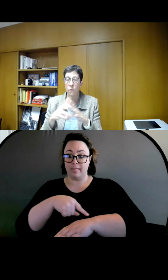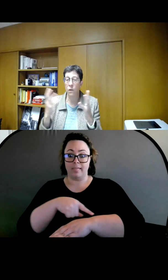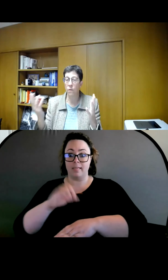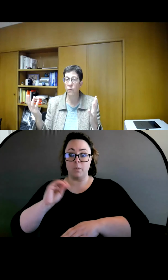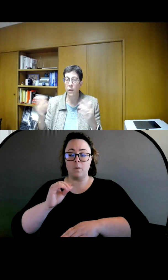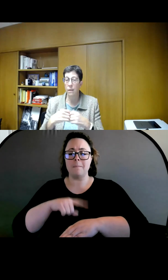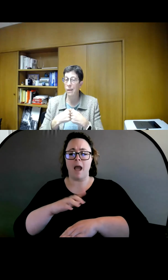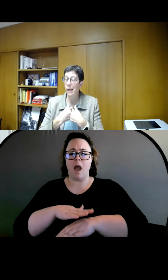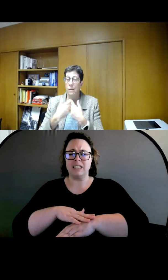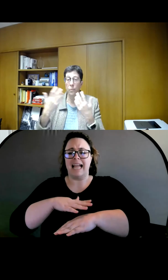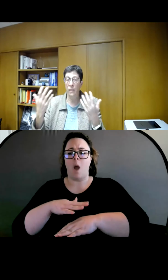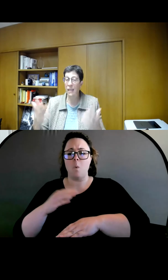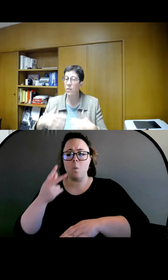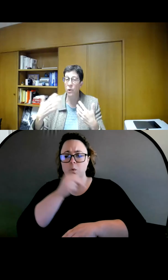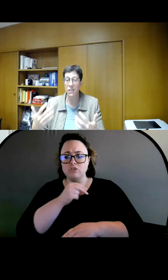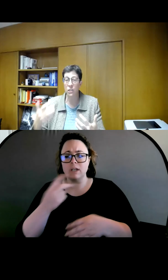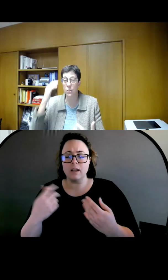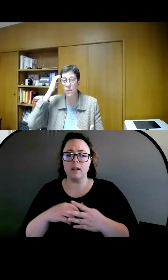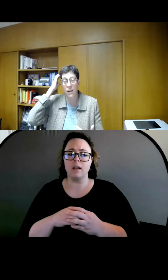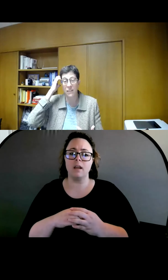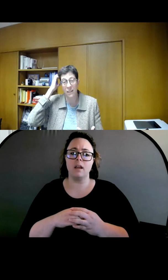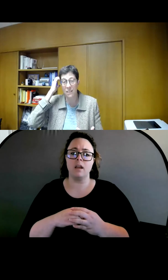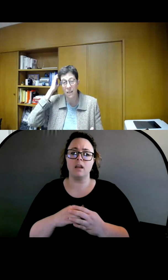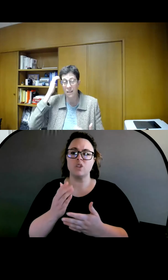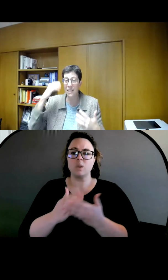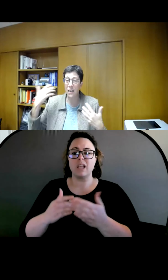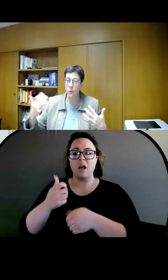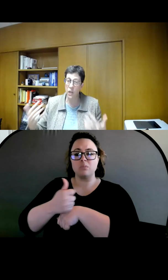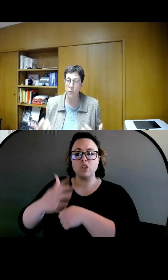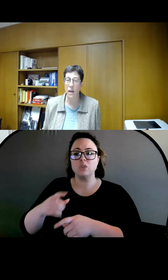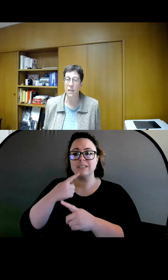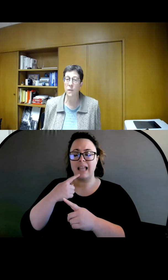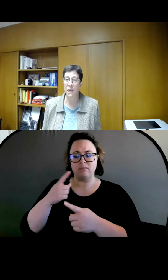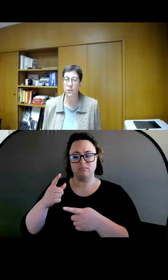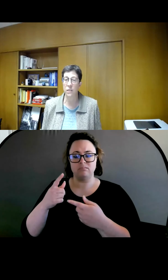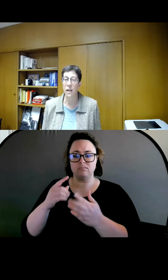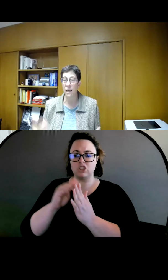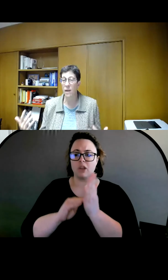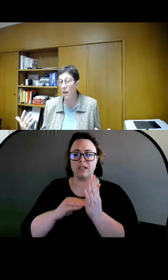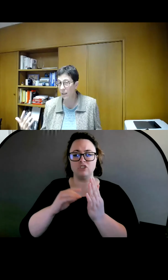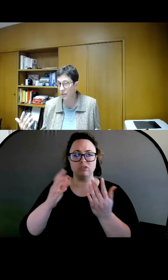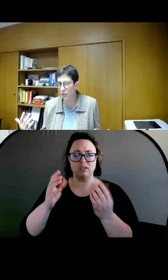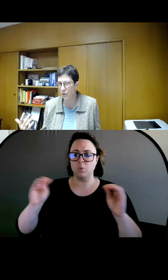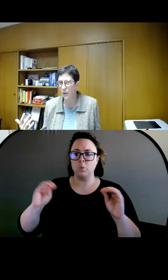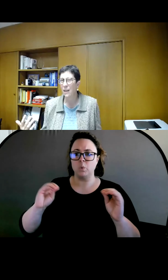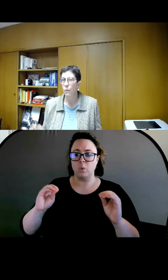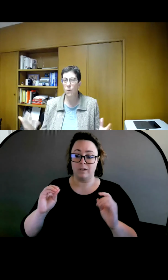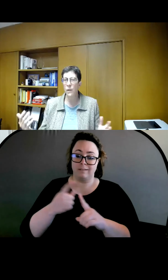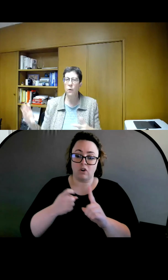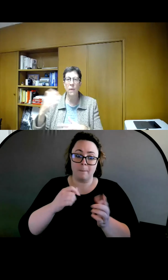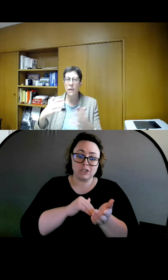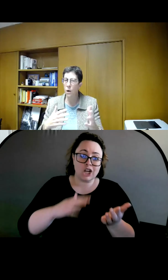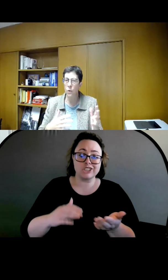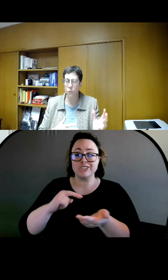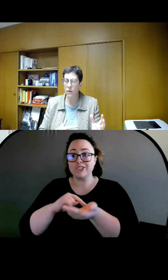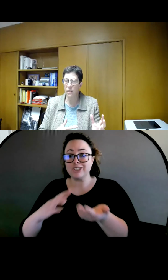of the wonderful police and prosecutors we have out there, is the terrible job of documentation that I and my colleagues do, where we